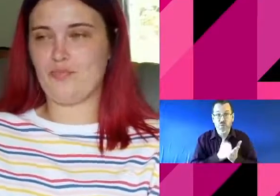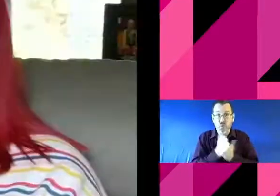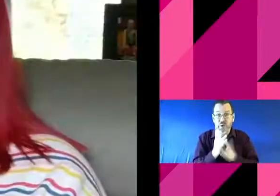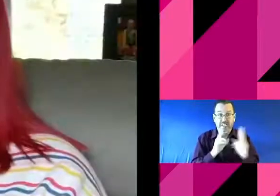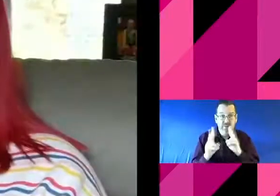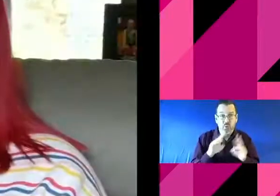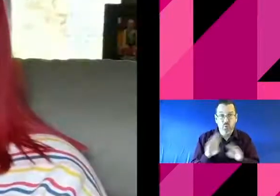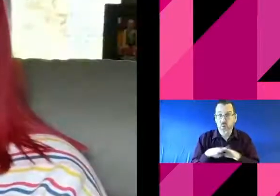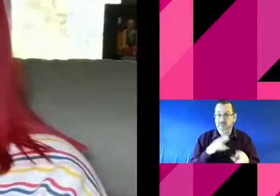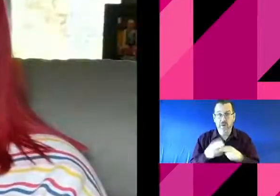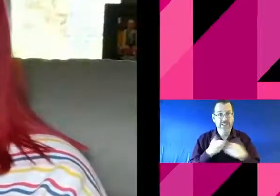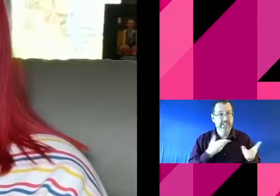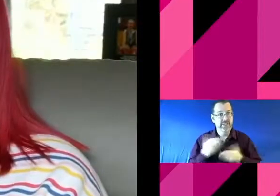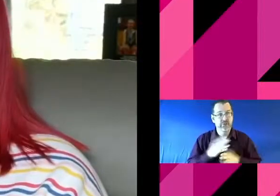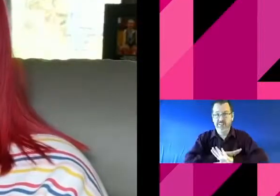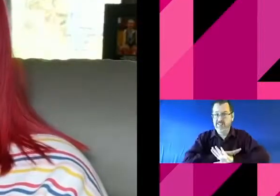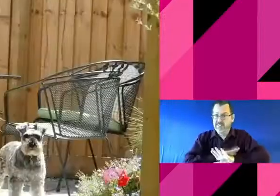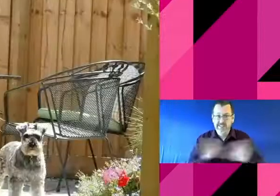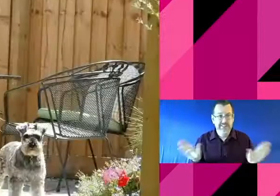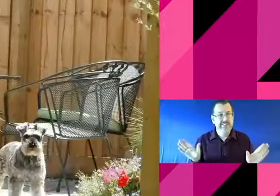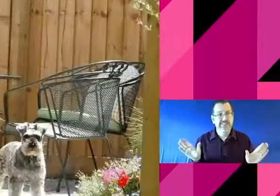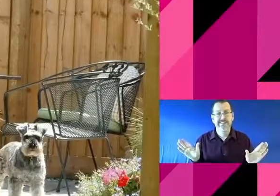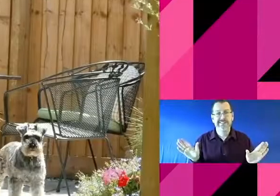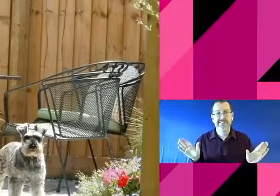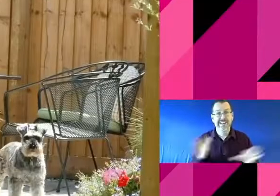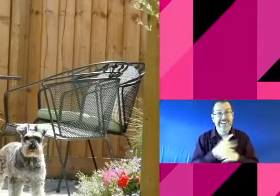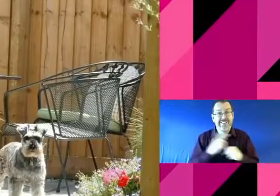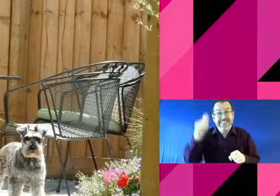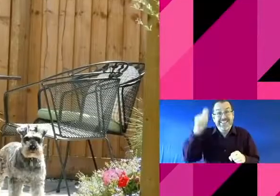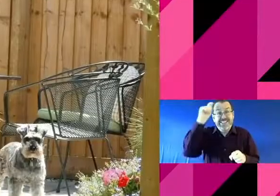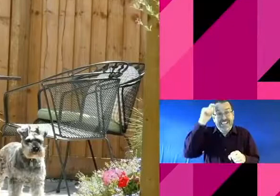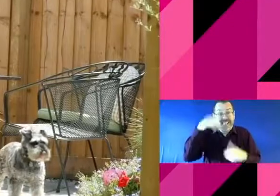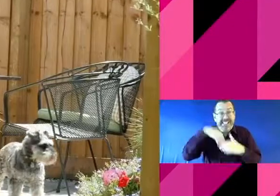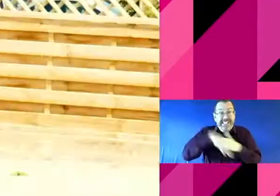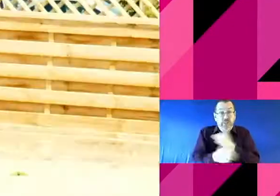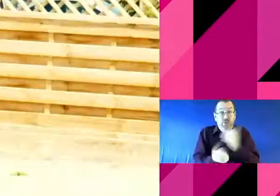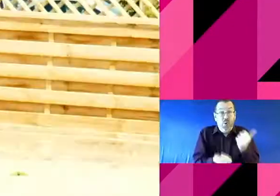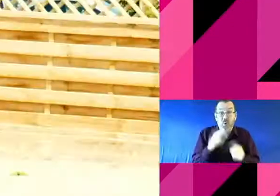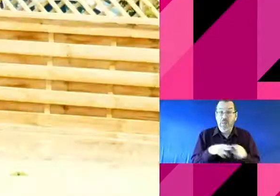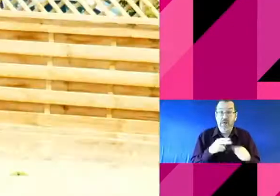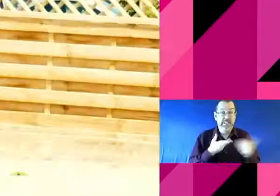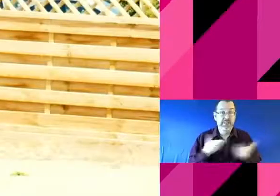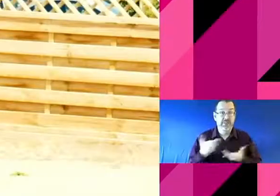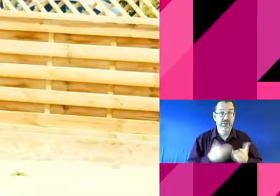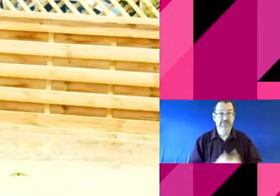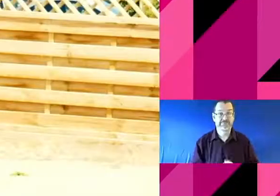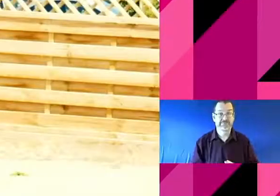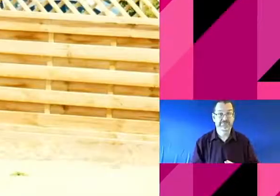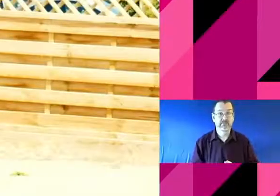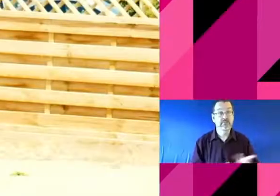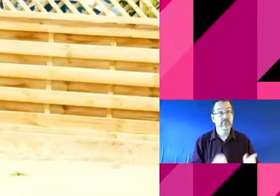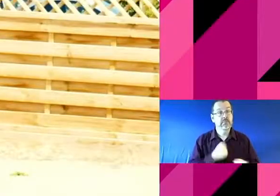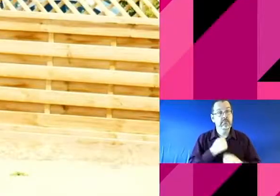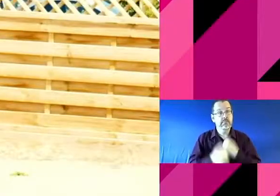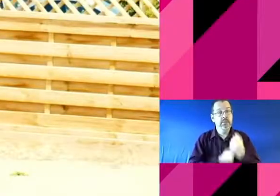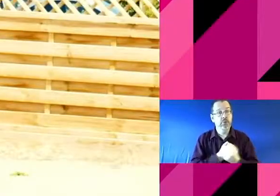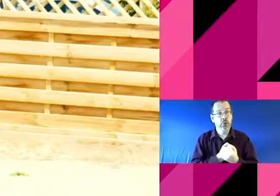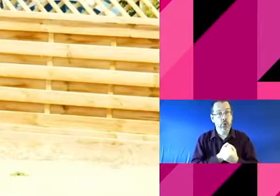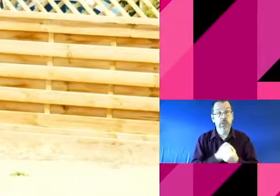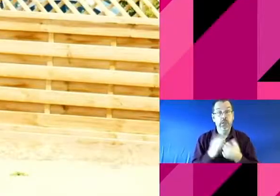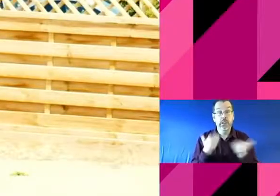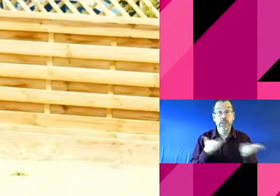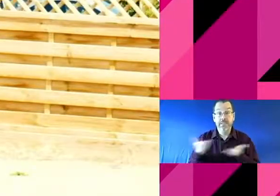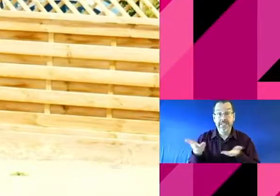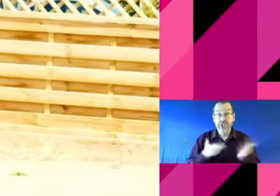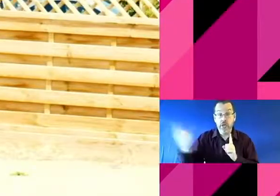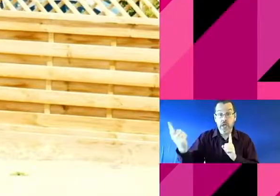process. She wouldn't even contemplate going into the court. It gave my son the strength to find his own